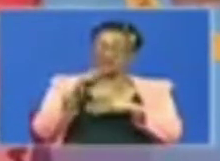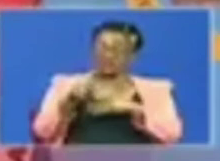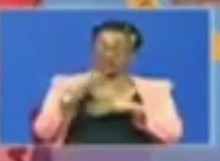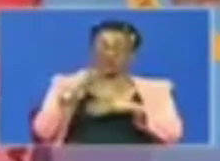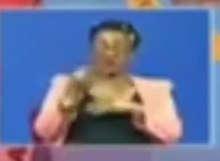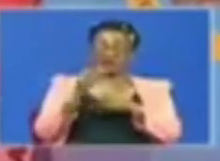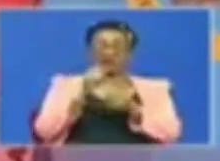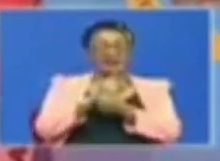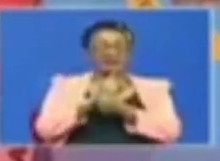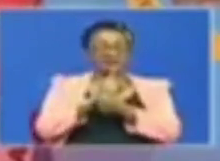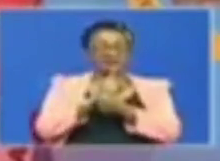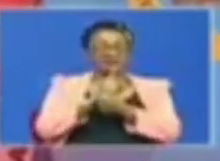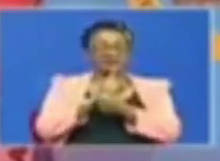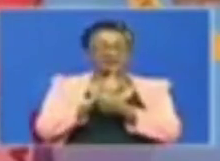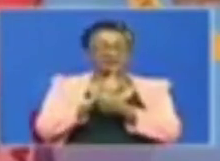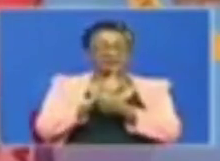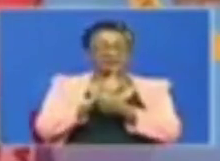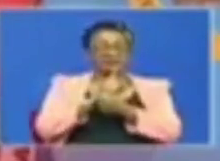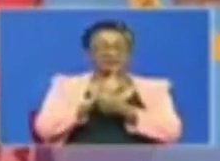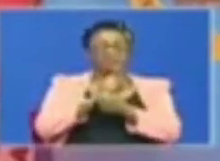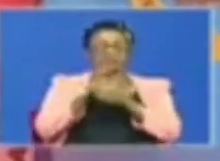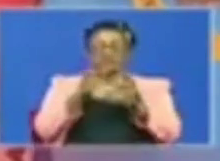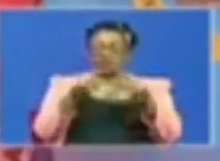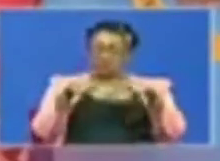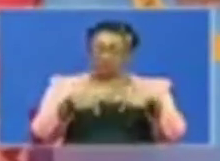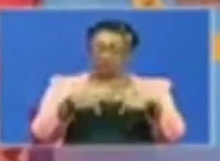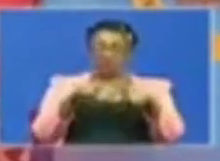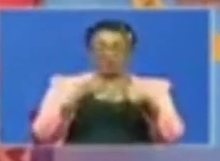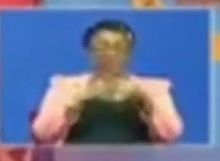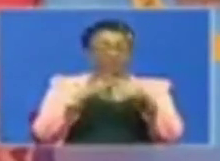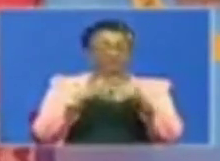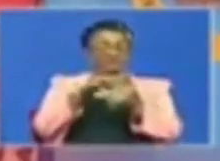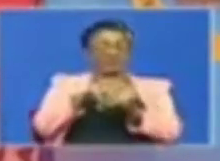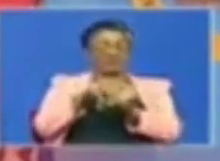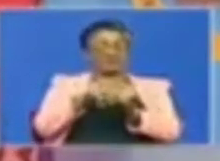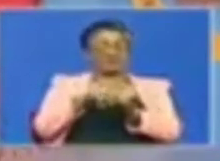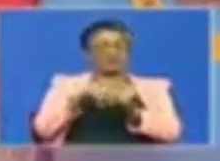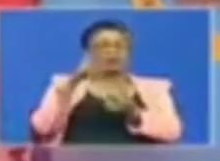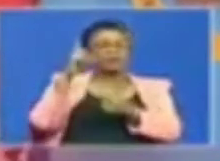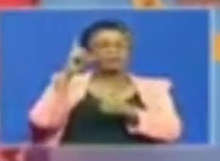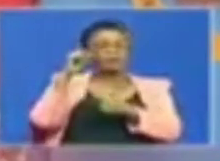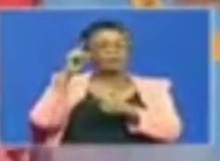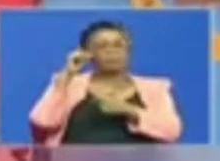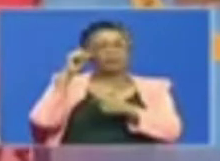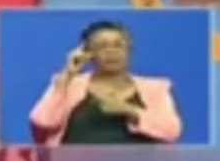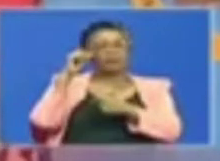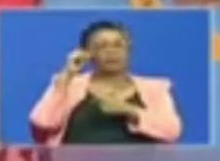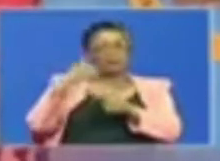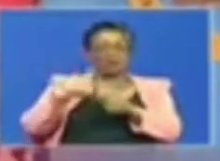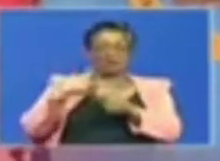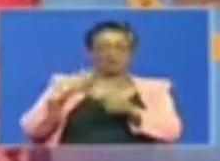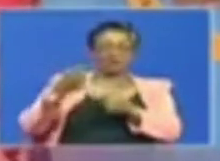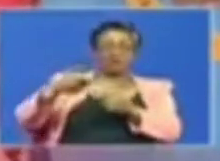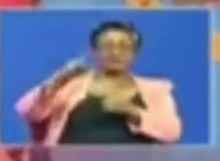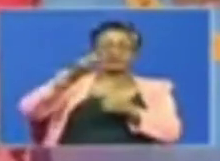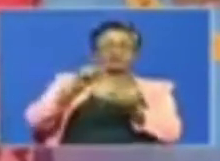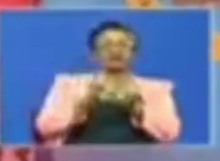200,311. And from today's positive cases, Mombasa has an additional 14.